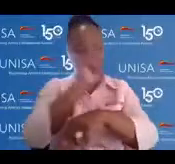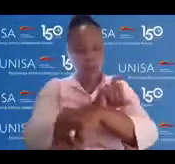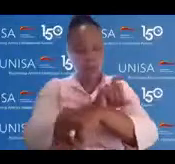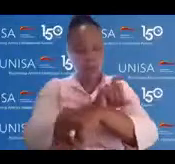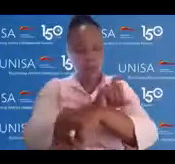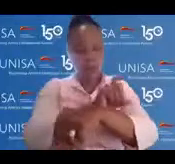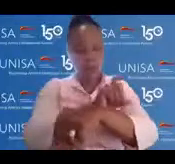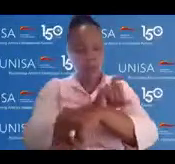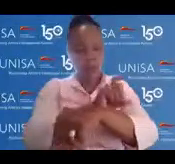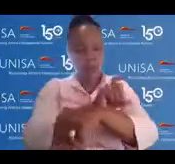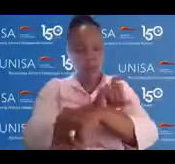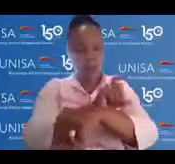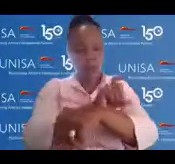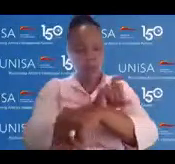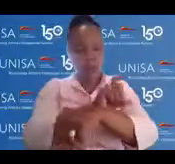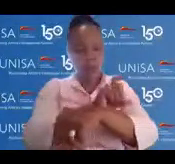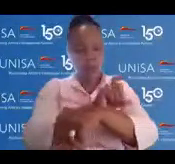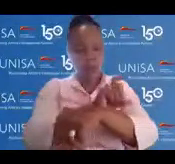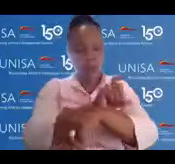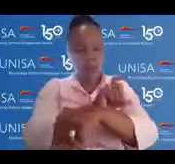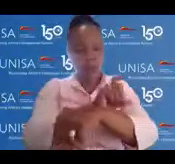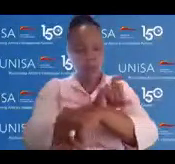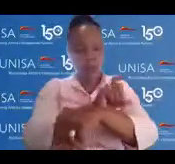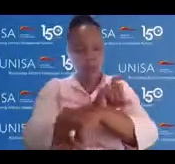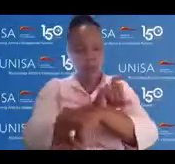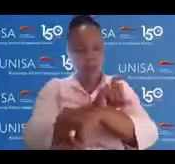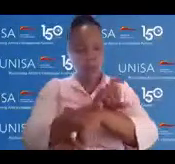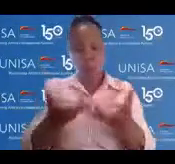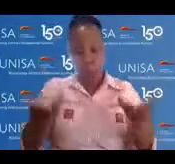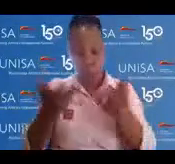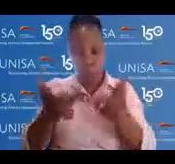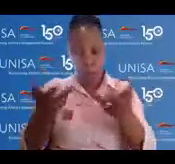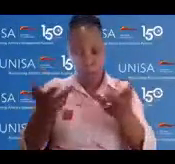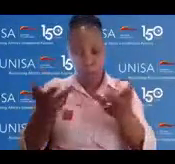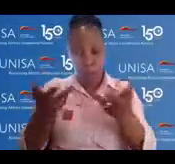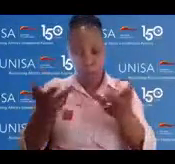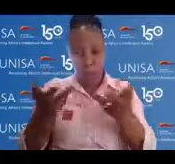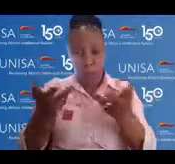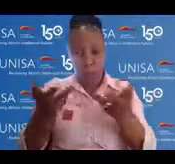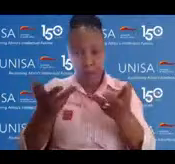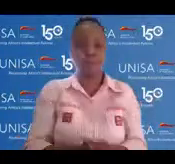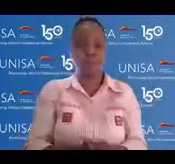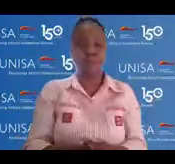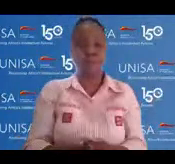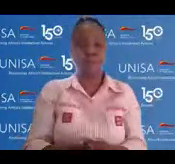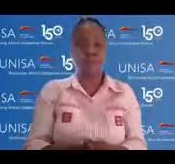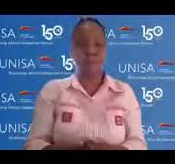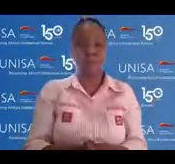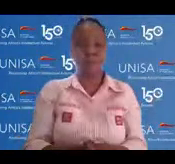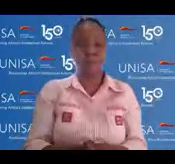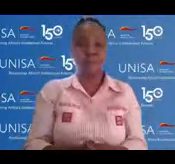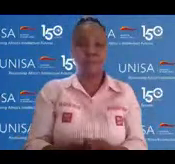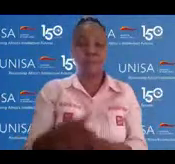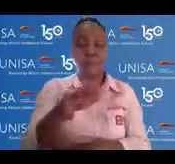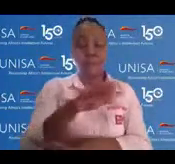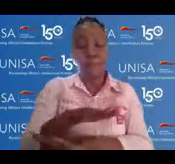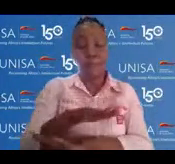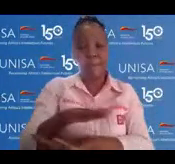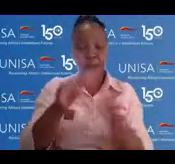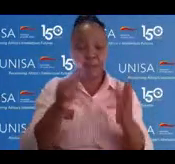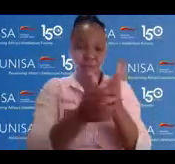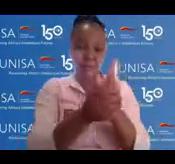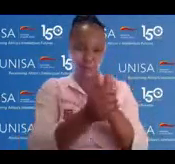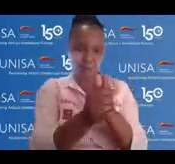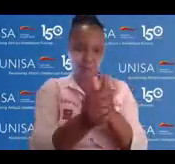But our concentration today, it is the basic skills